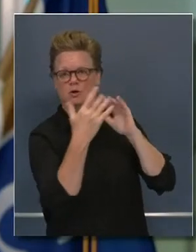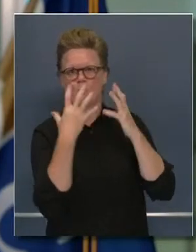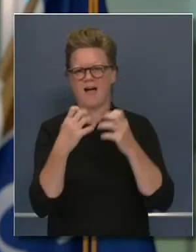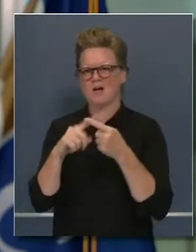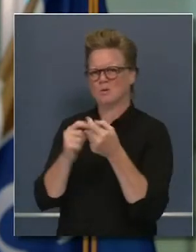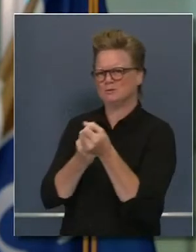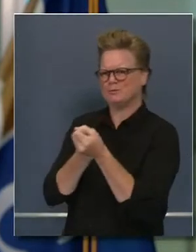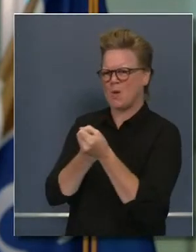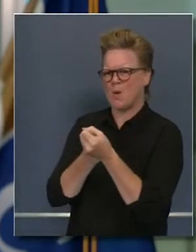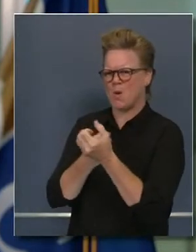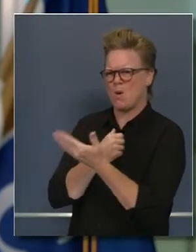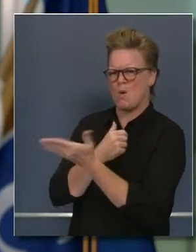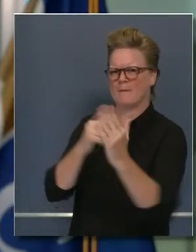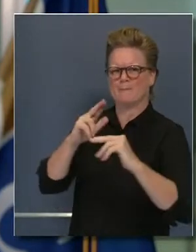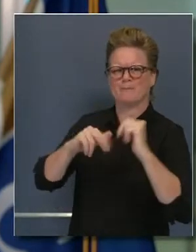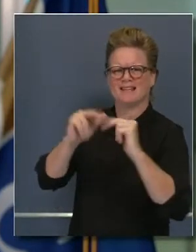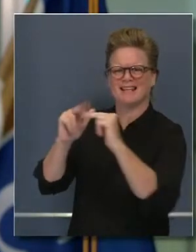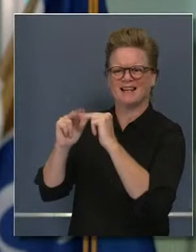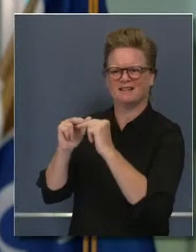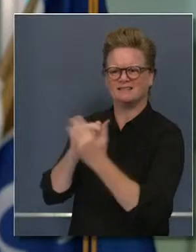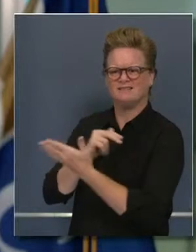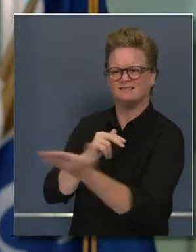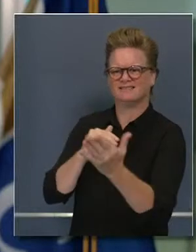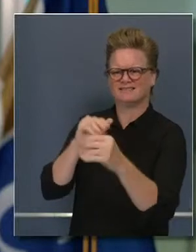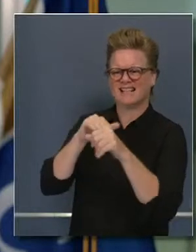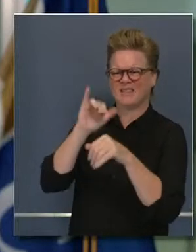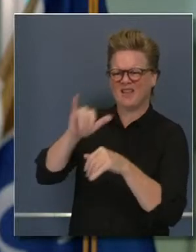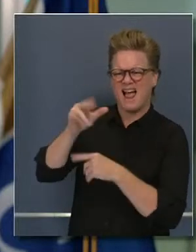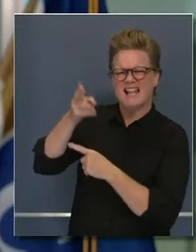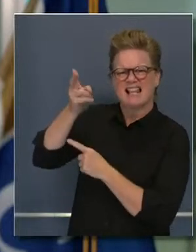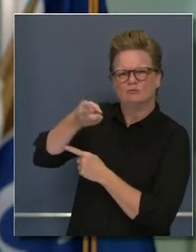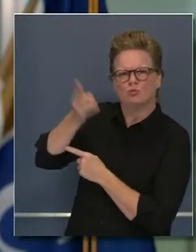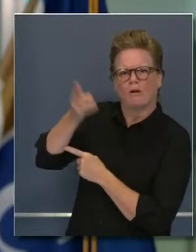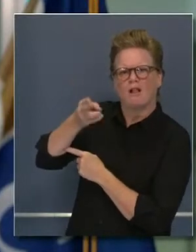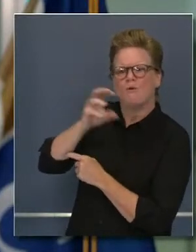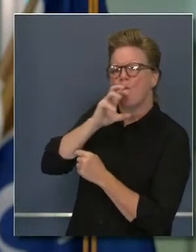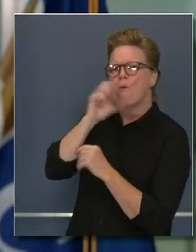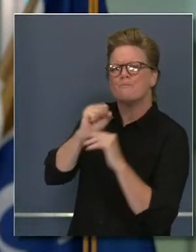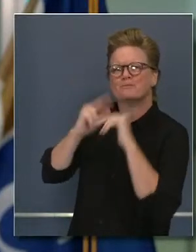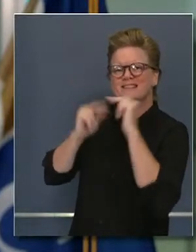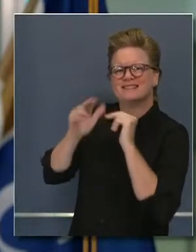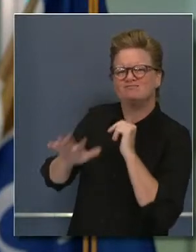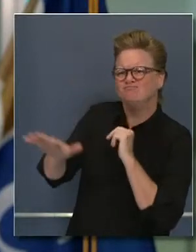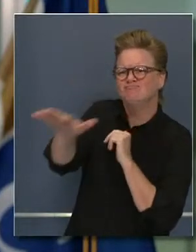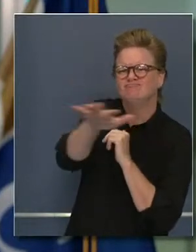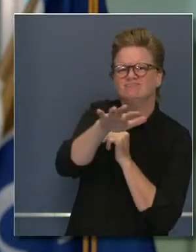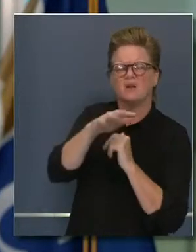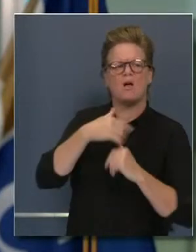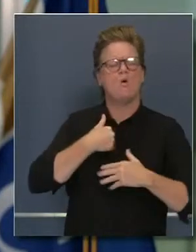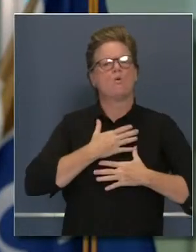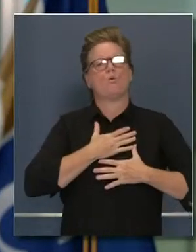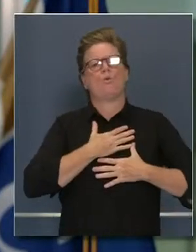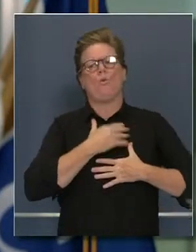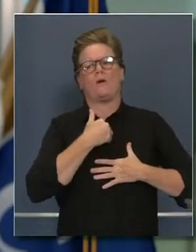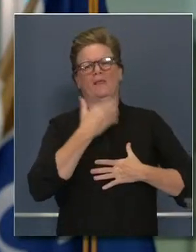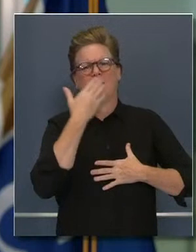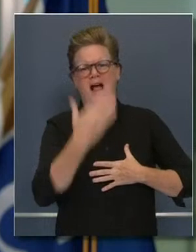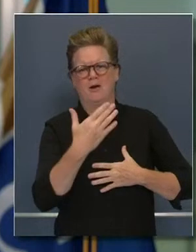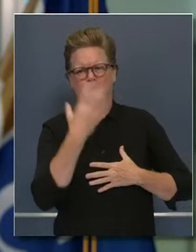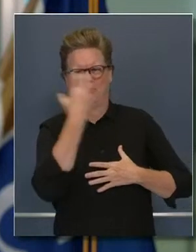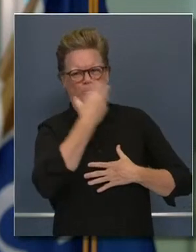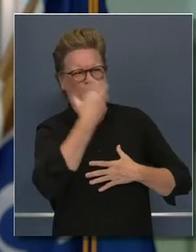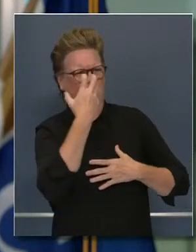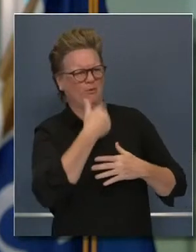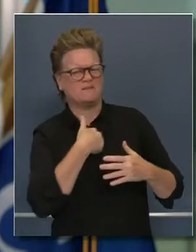sites. And so I'm humbled by that, and I think all of us will be blessed by that largesse. And I have all the confidence in the world of